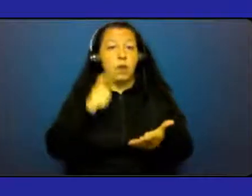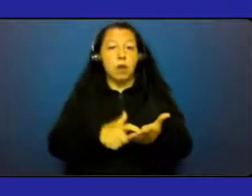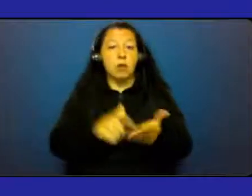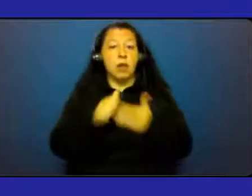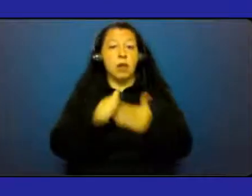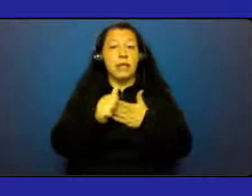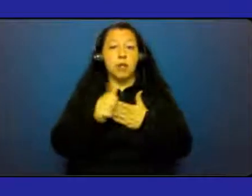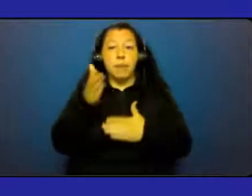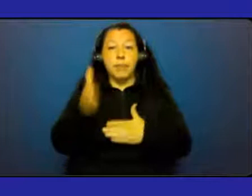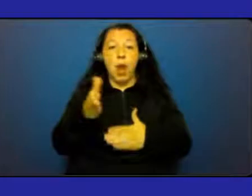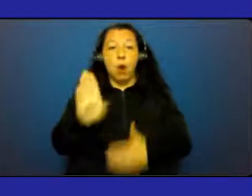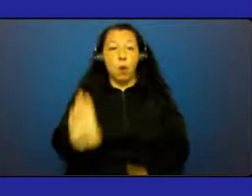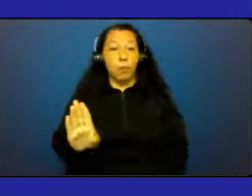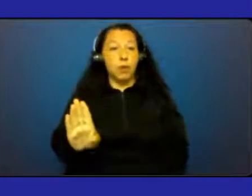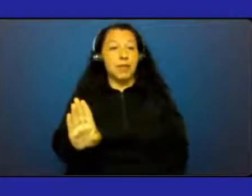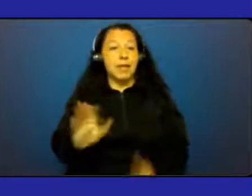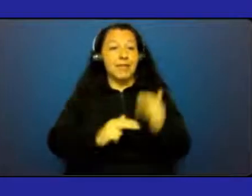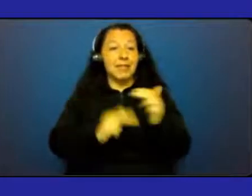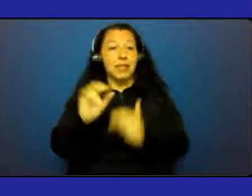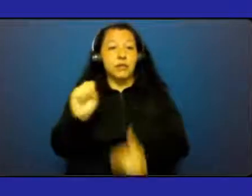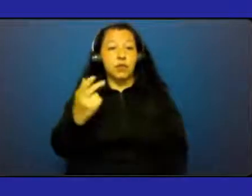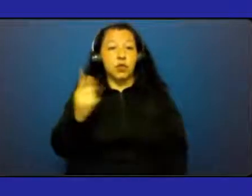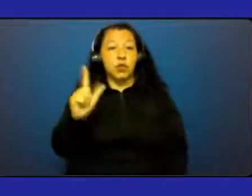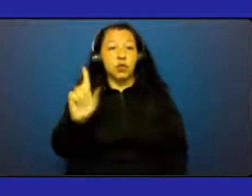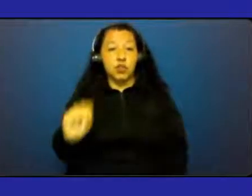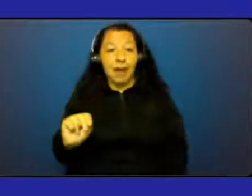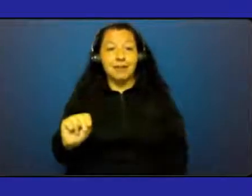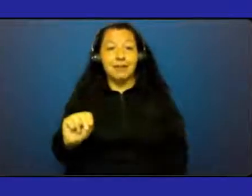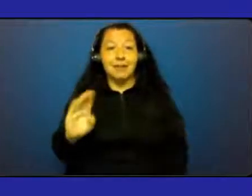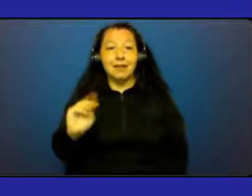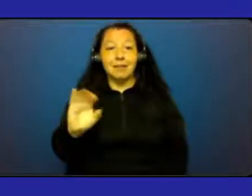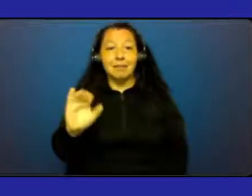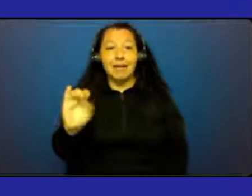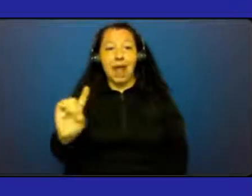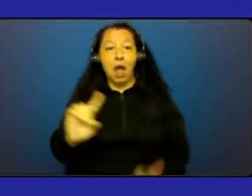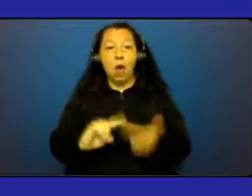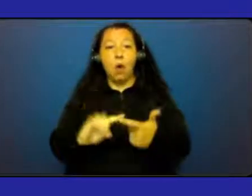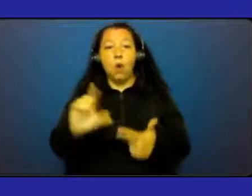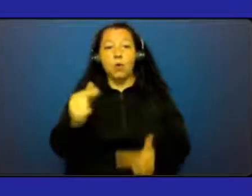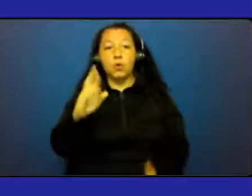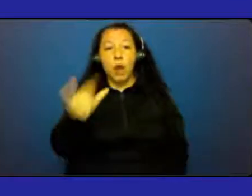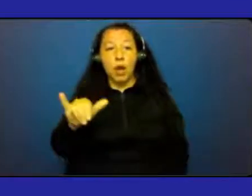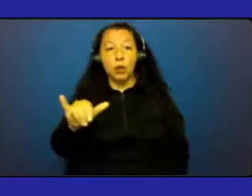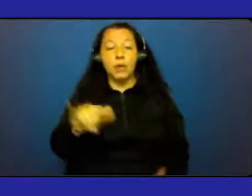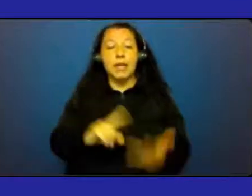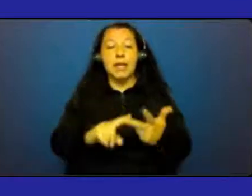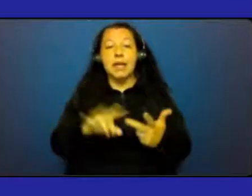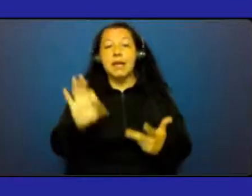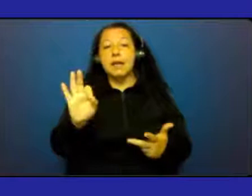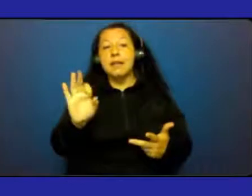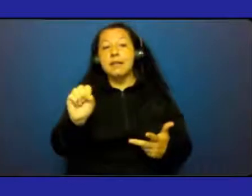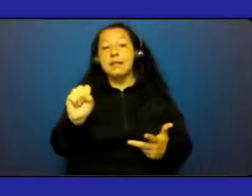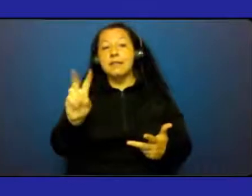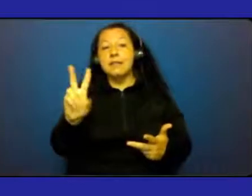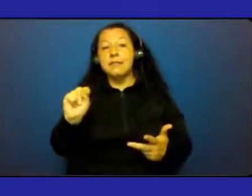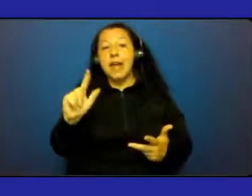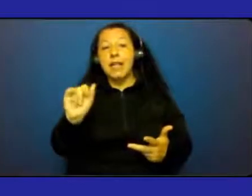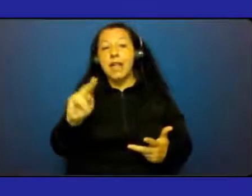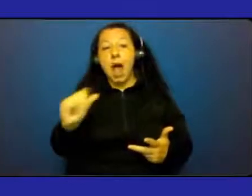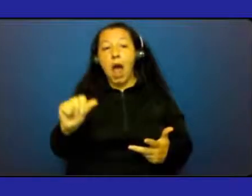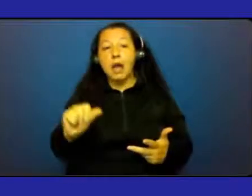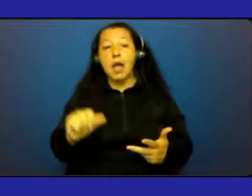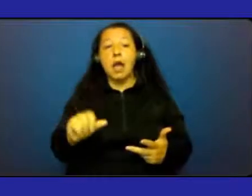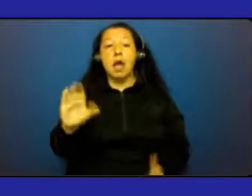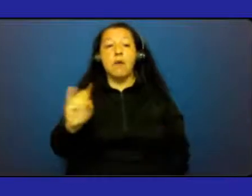facilities to Sheldon McLeod of Kings County, Gregory Kalist of Woodhull, Svetlana Lipyanskaya of Coney